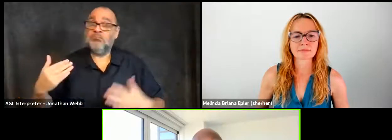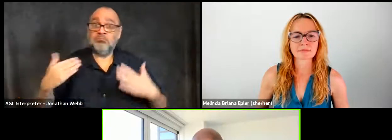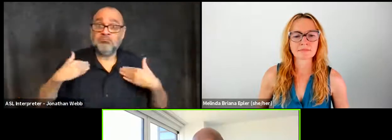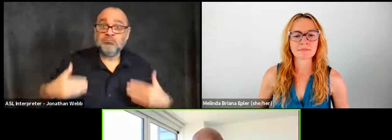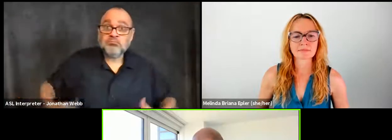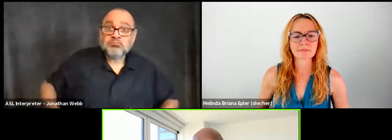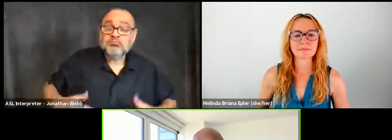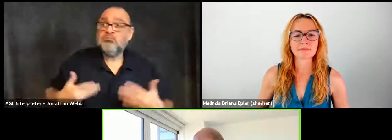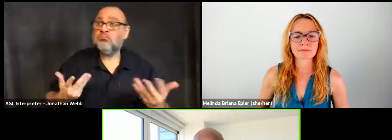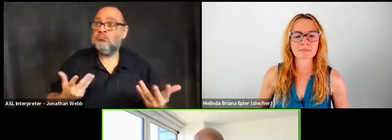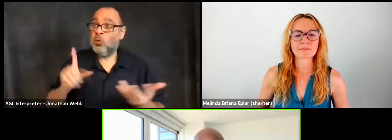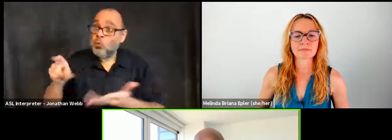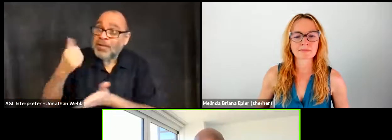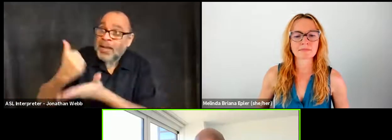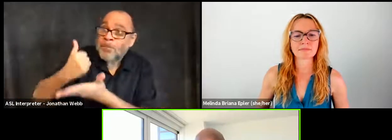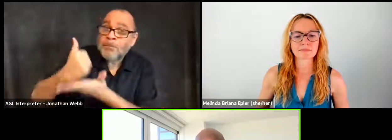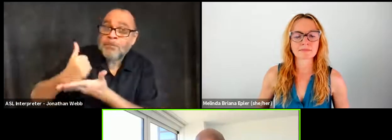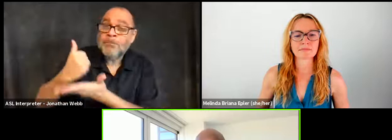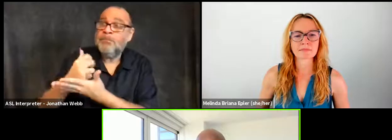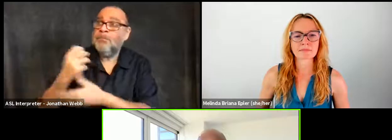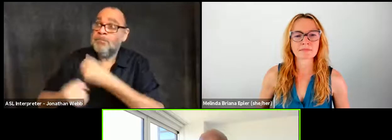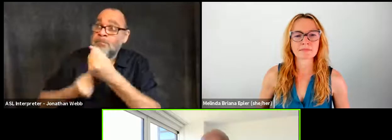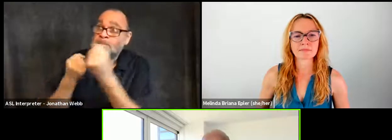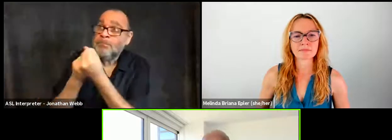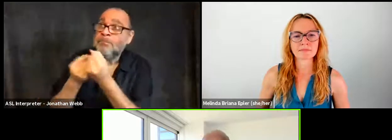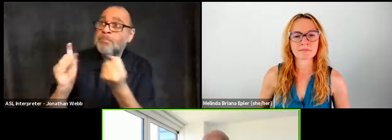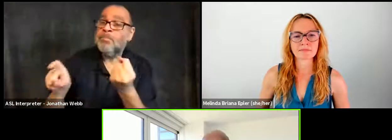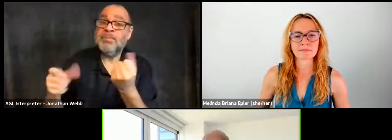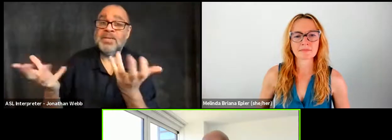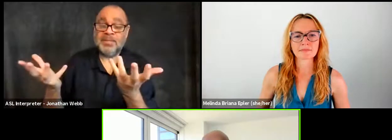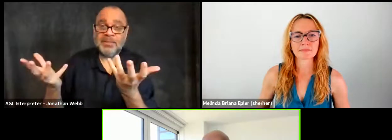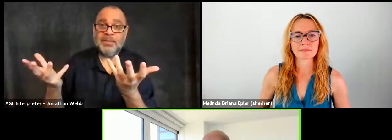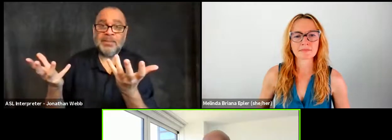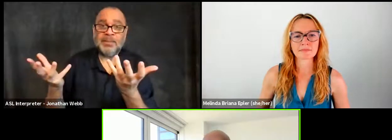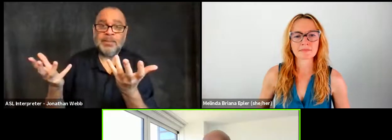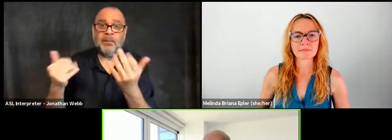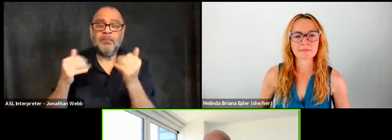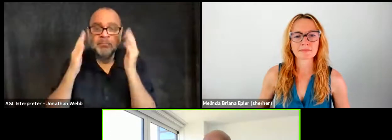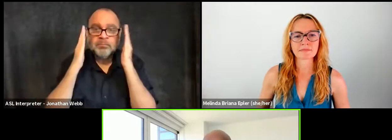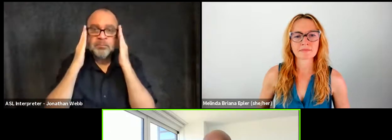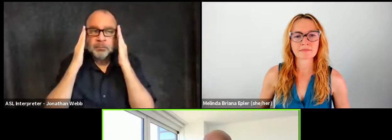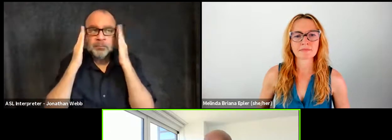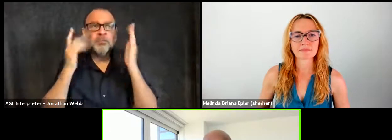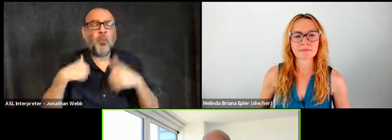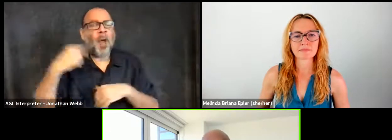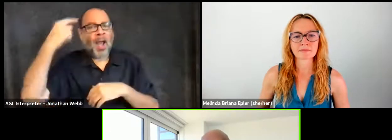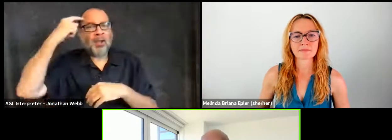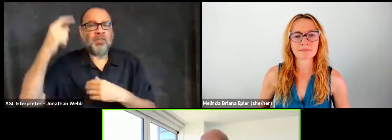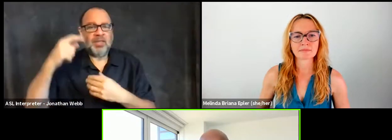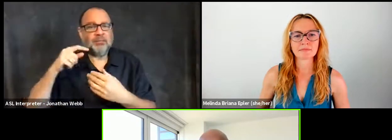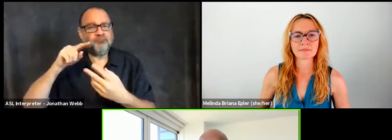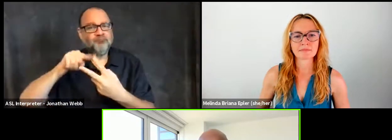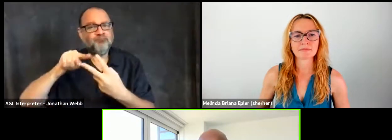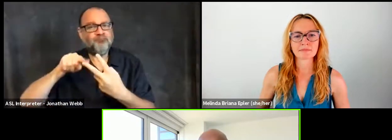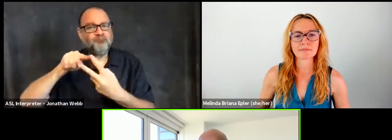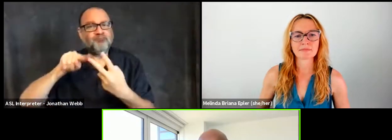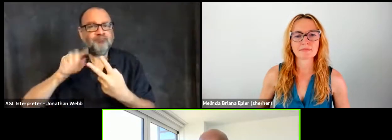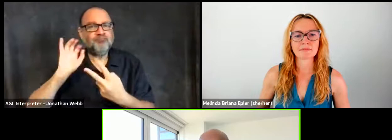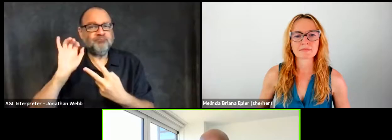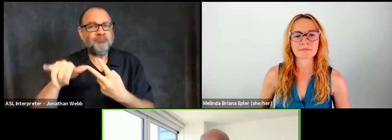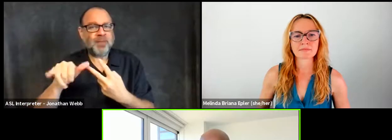Do I need help? Right. So I would ask myself that, 10 years ago